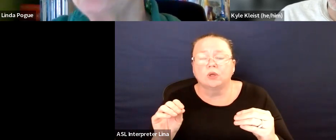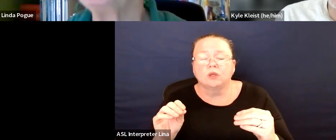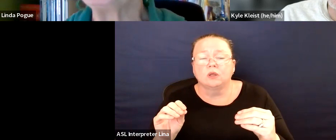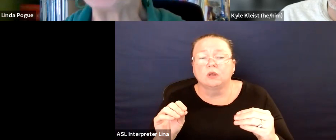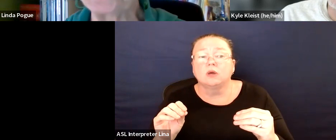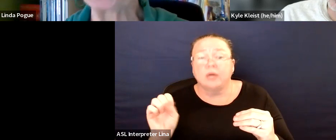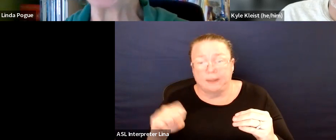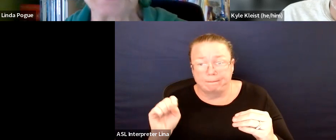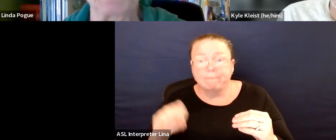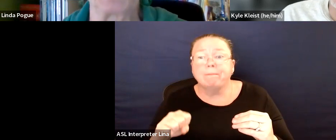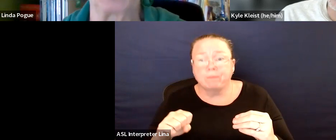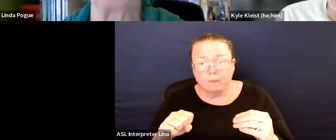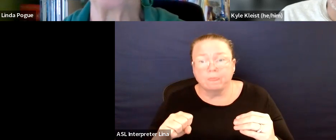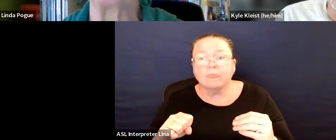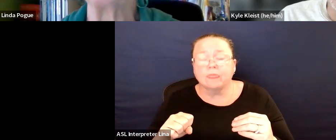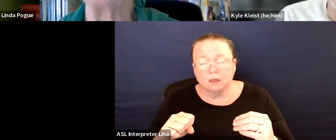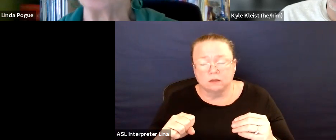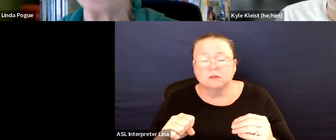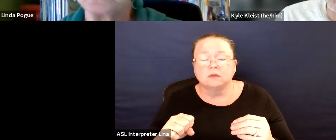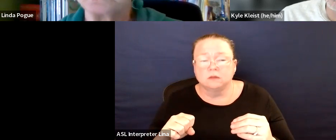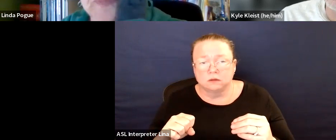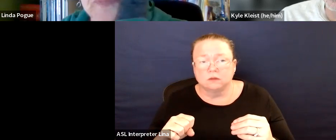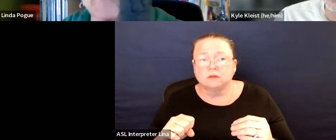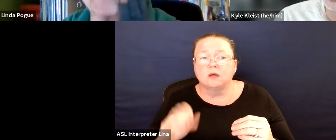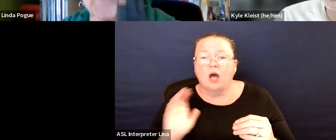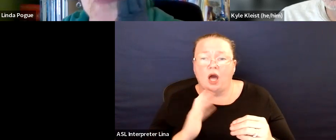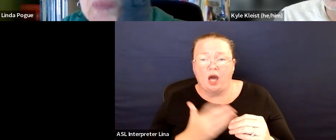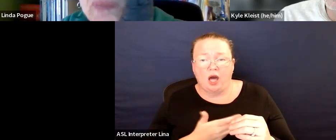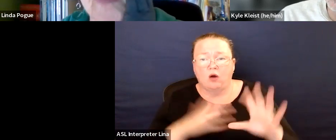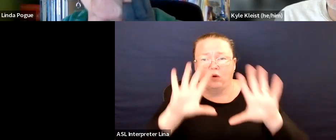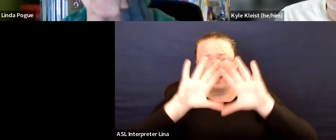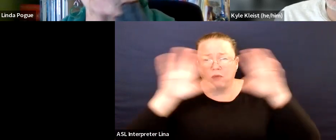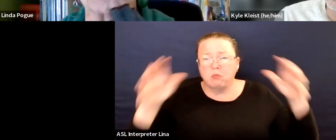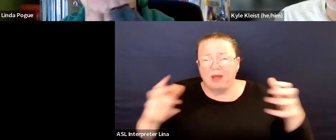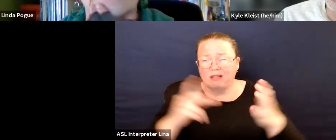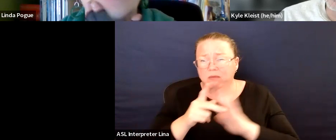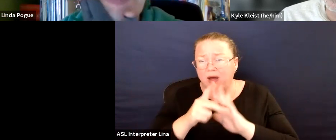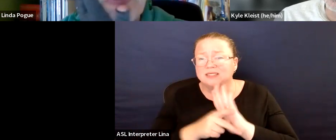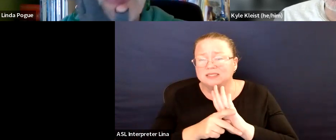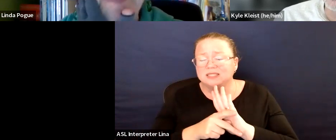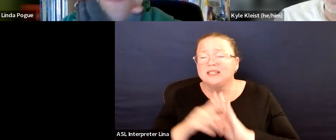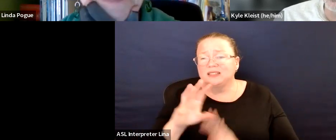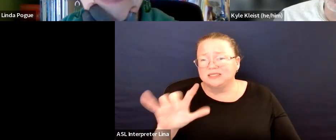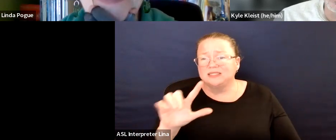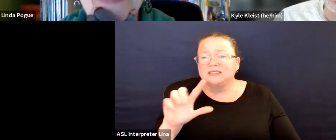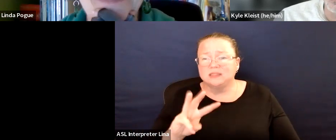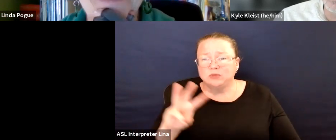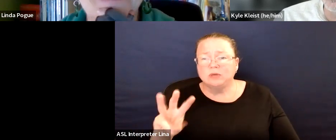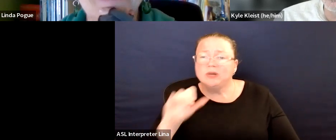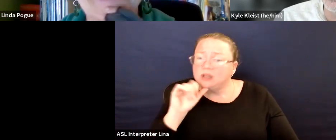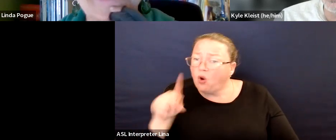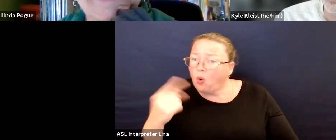But yes, we have our umbrella policy here at SILWW that covers not only